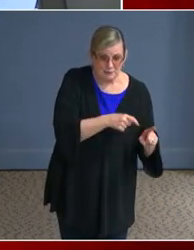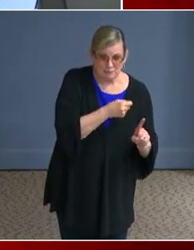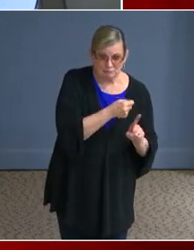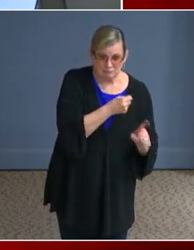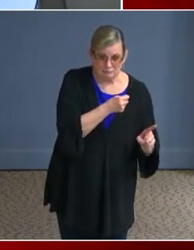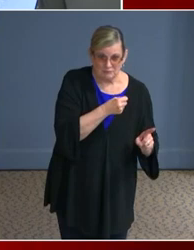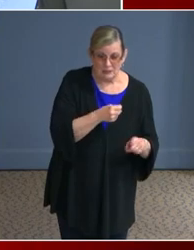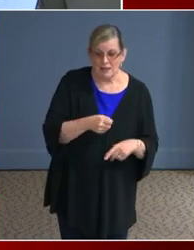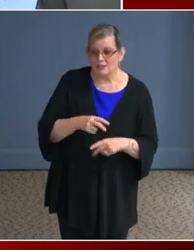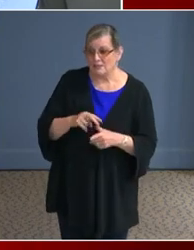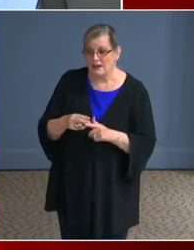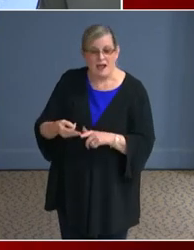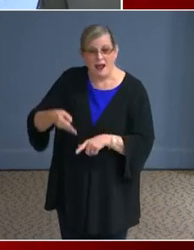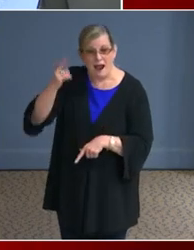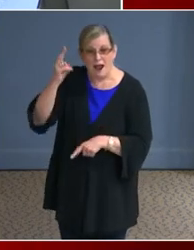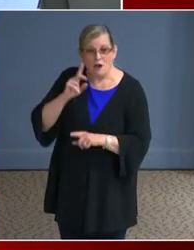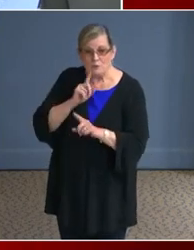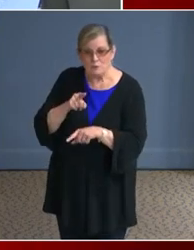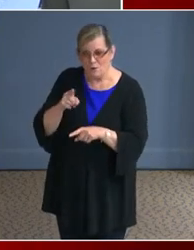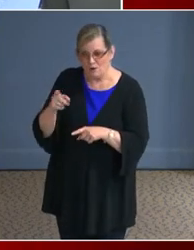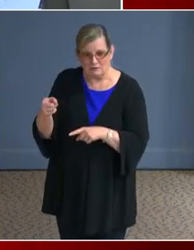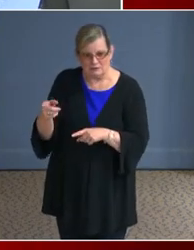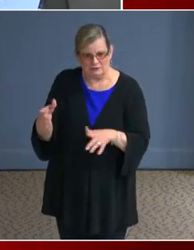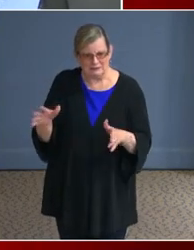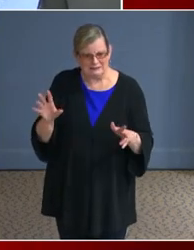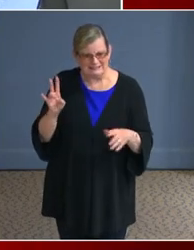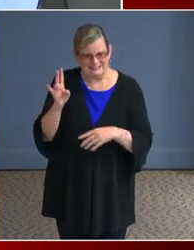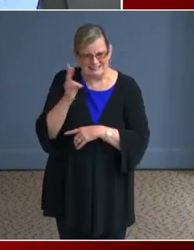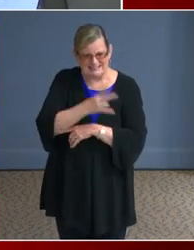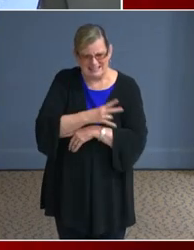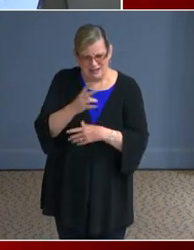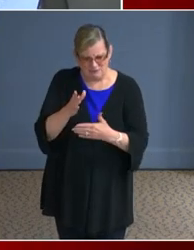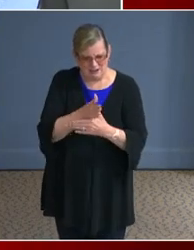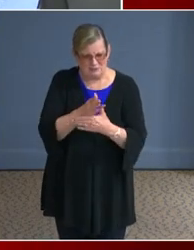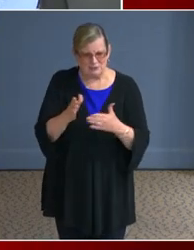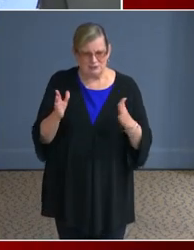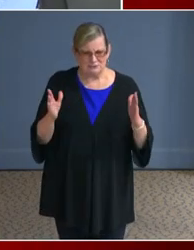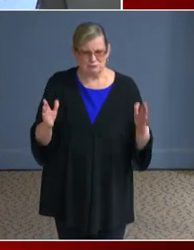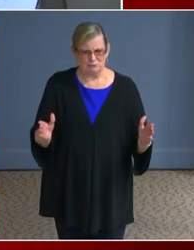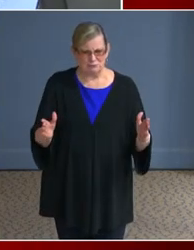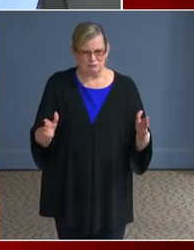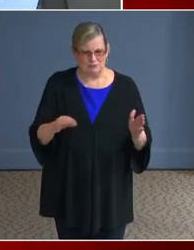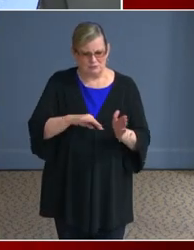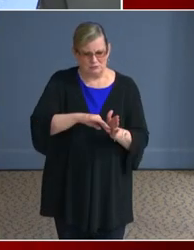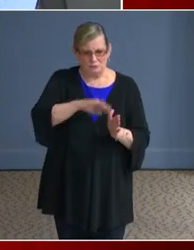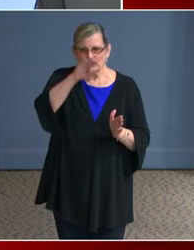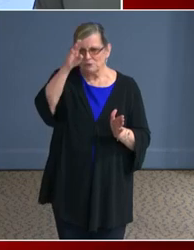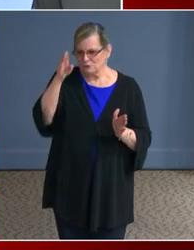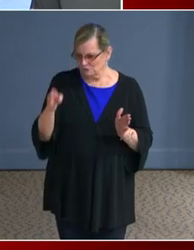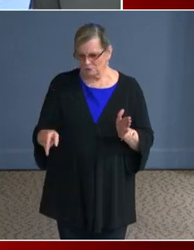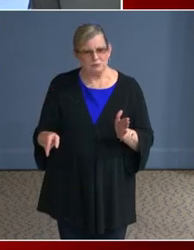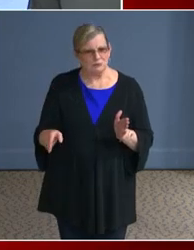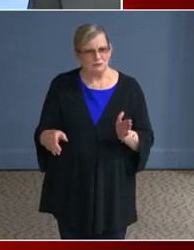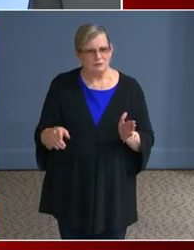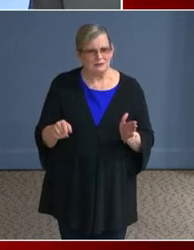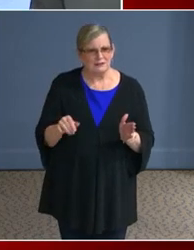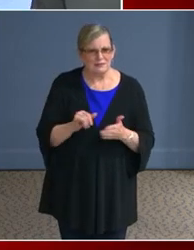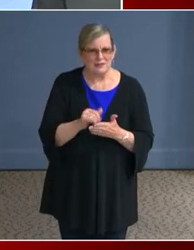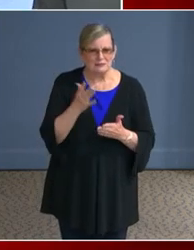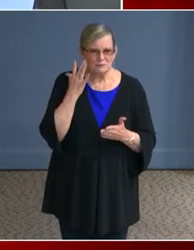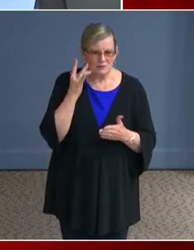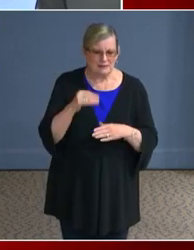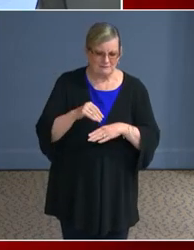reported days happened later, and so that 7-day average that we use for daily case reporting, again, will likely be artificially